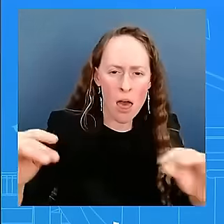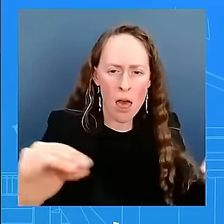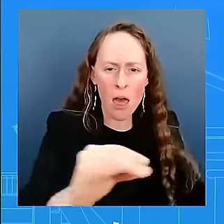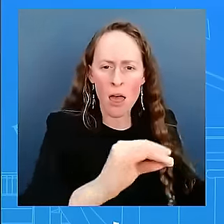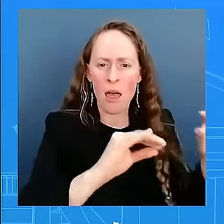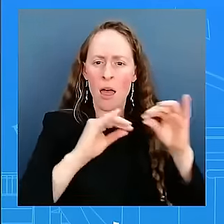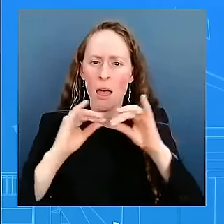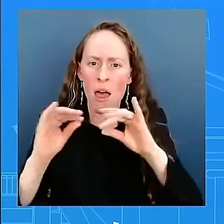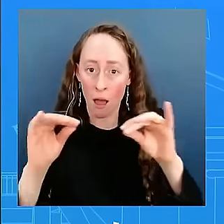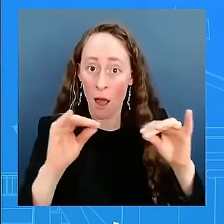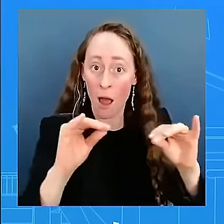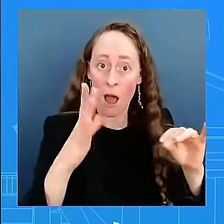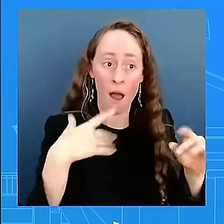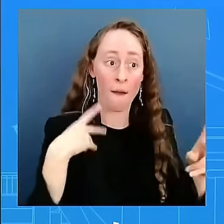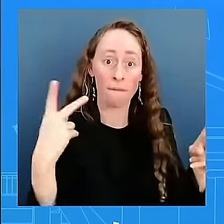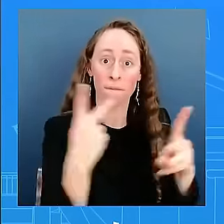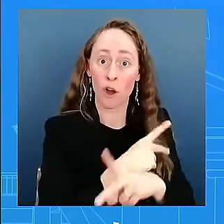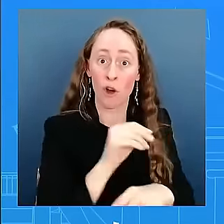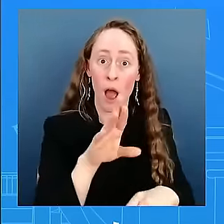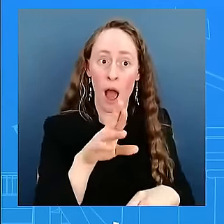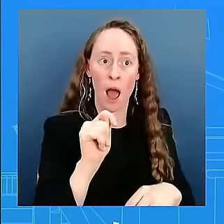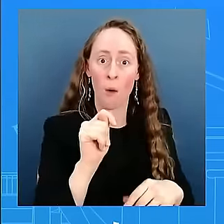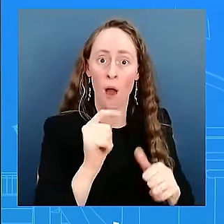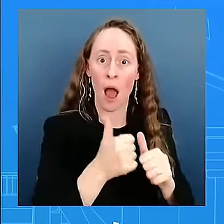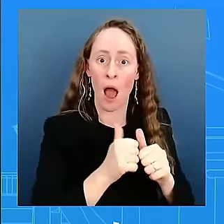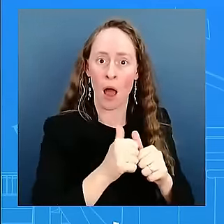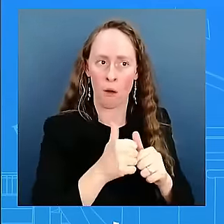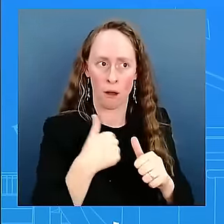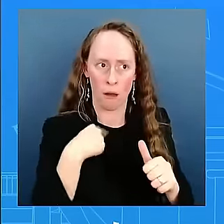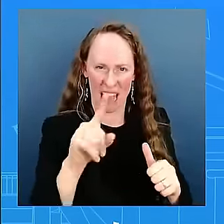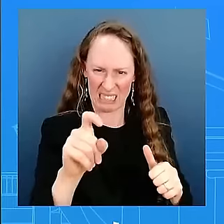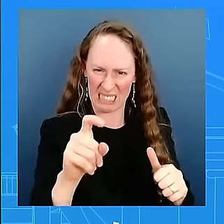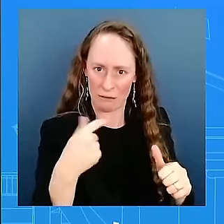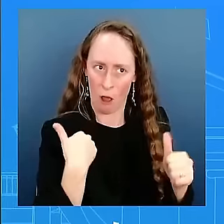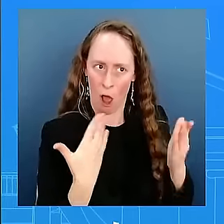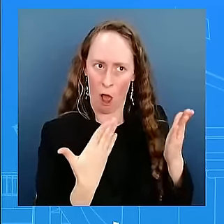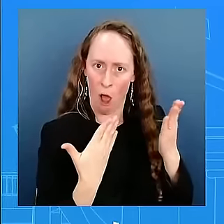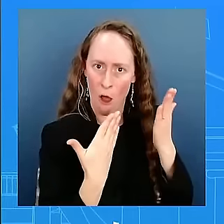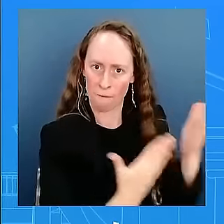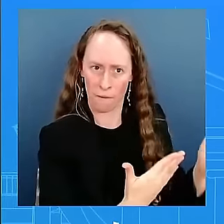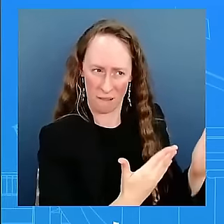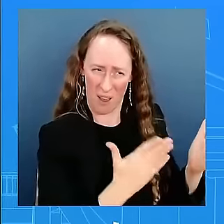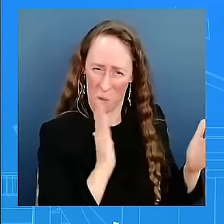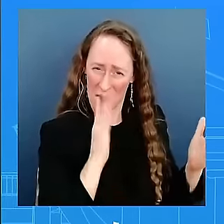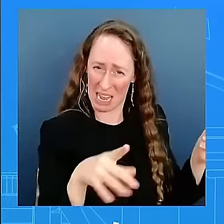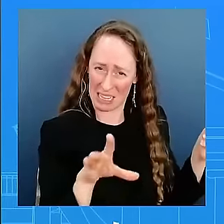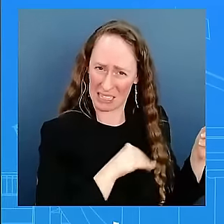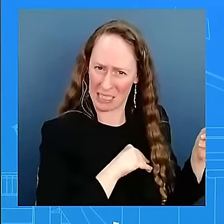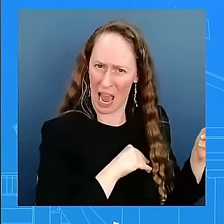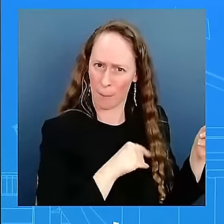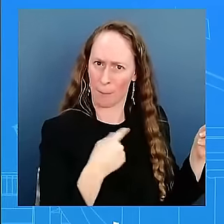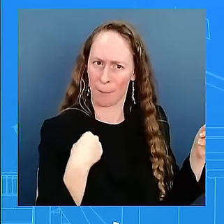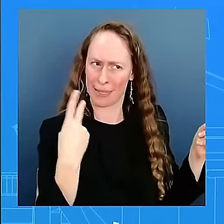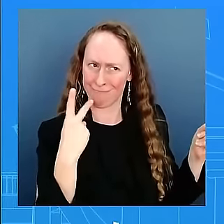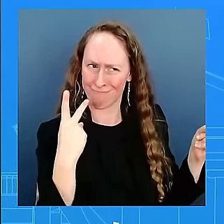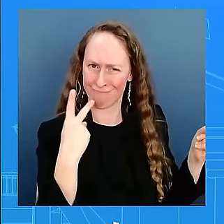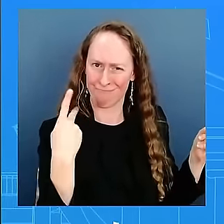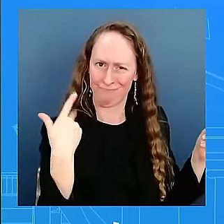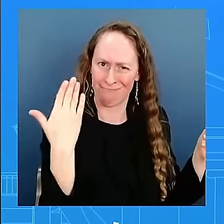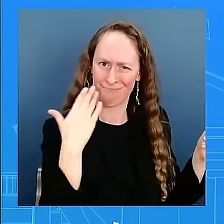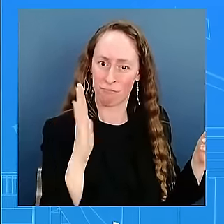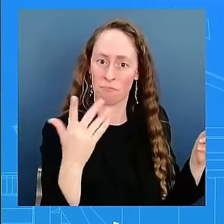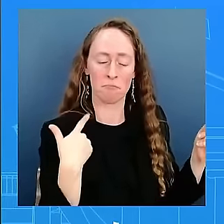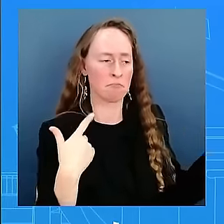position is immovable. That has to be tested, and alternatives have to be suggested, and proposals get put on the table